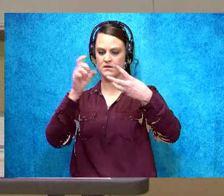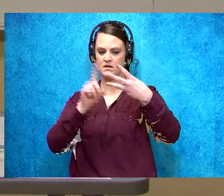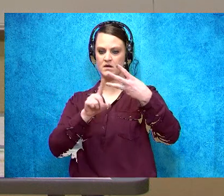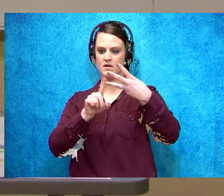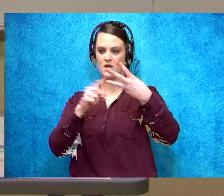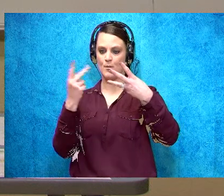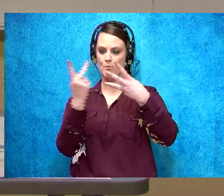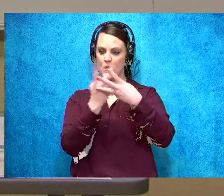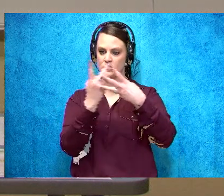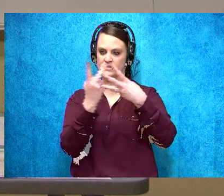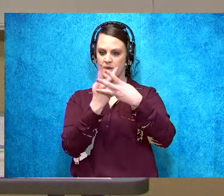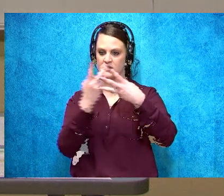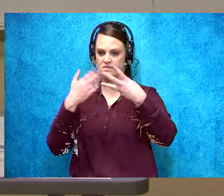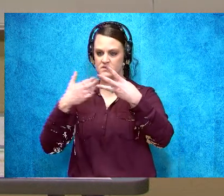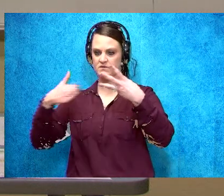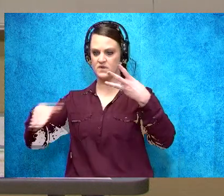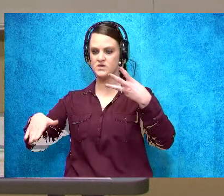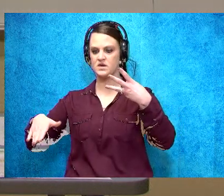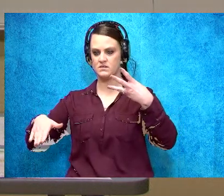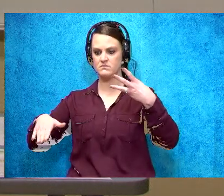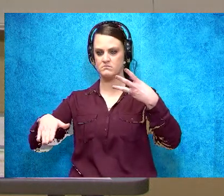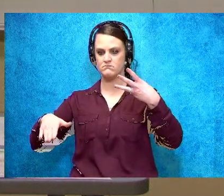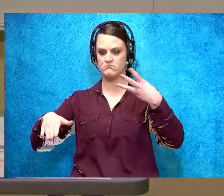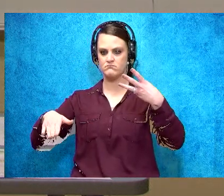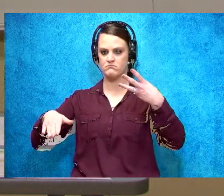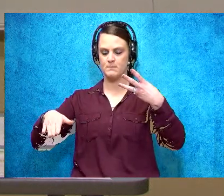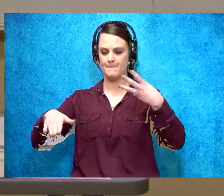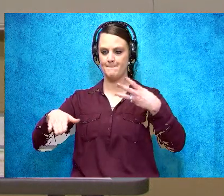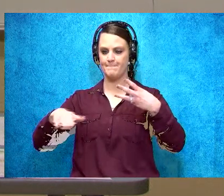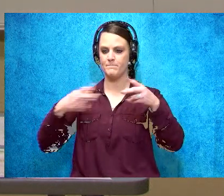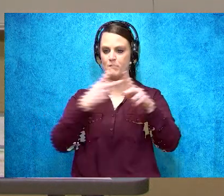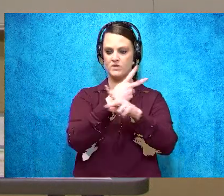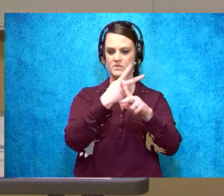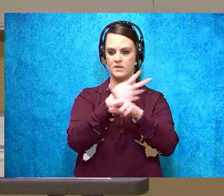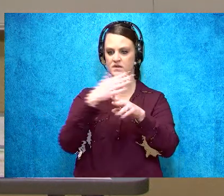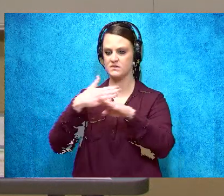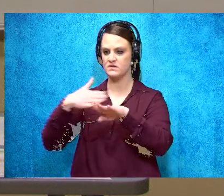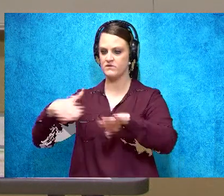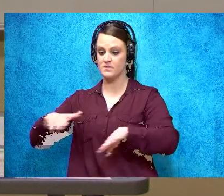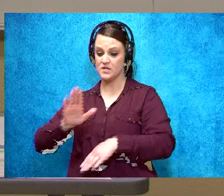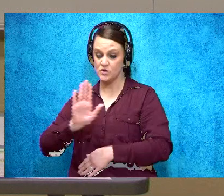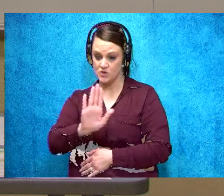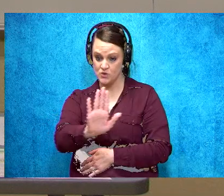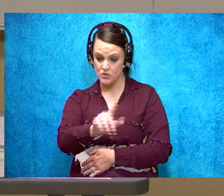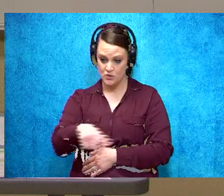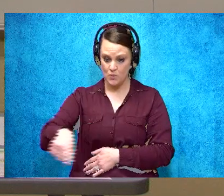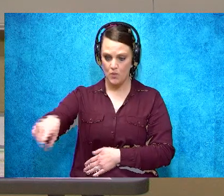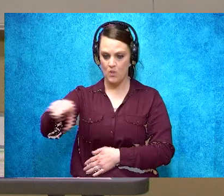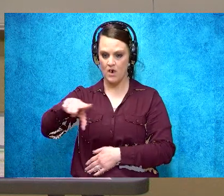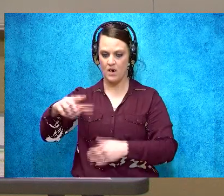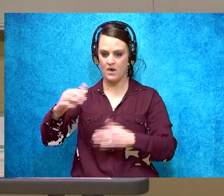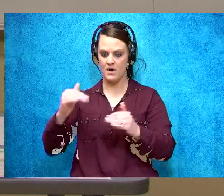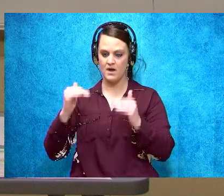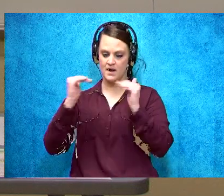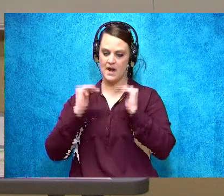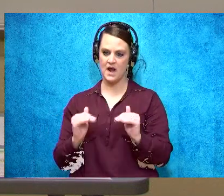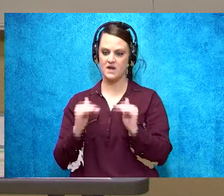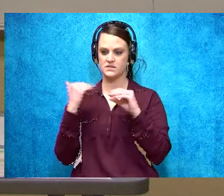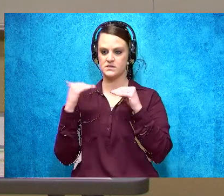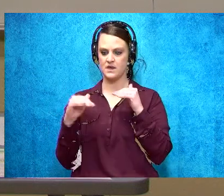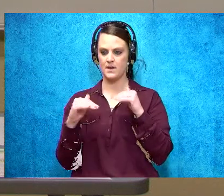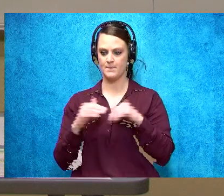Multiplication and division is going to be your next step in 5th grade. You need to